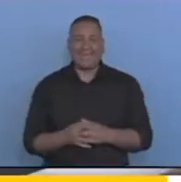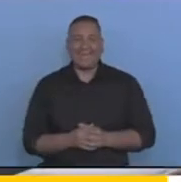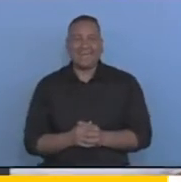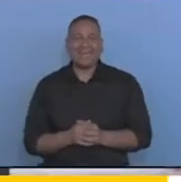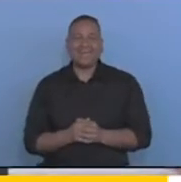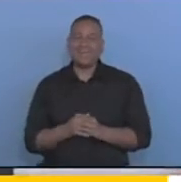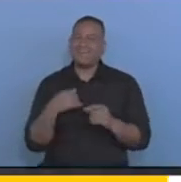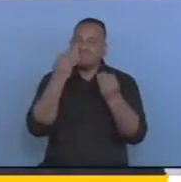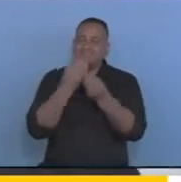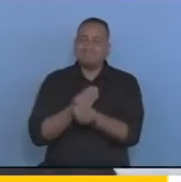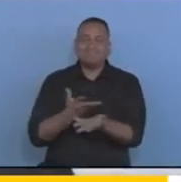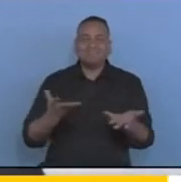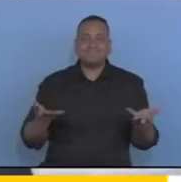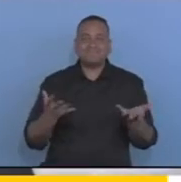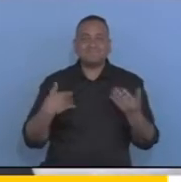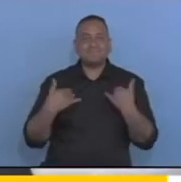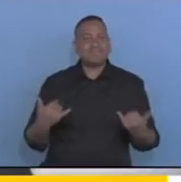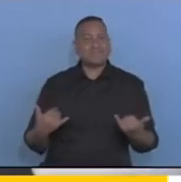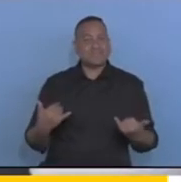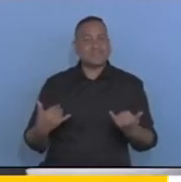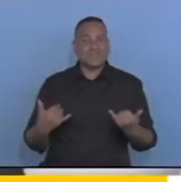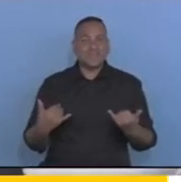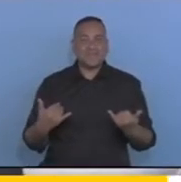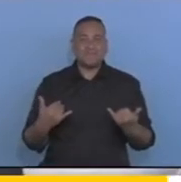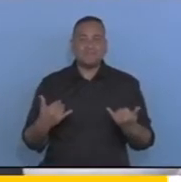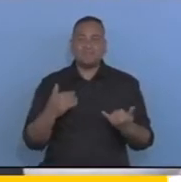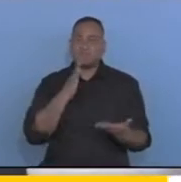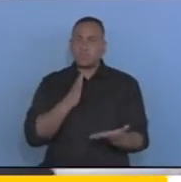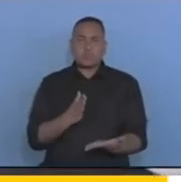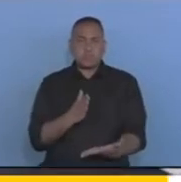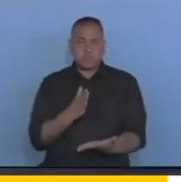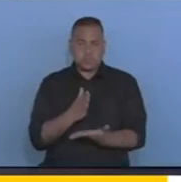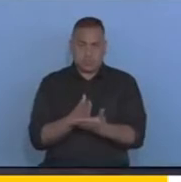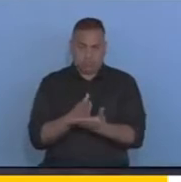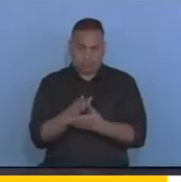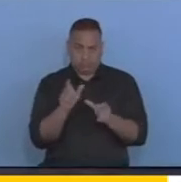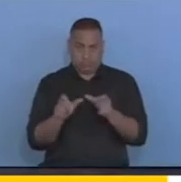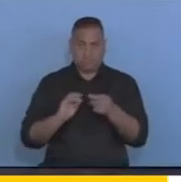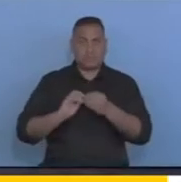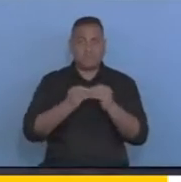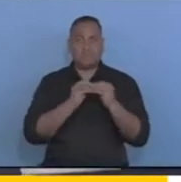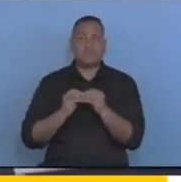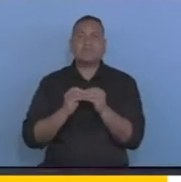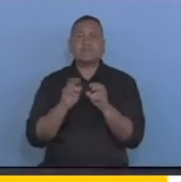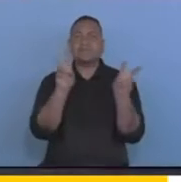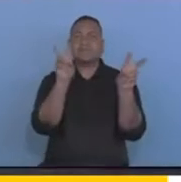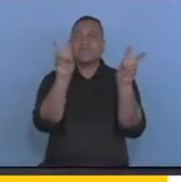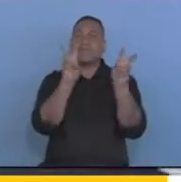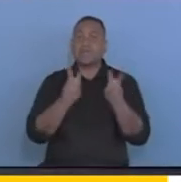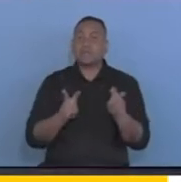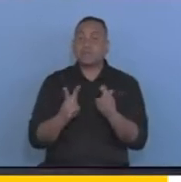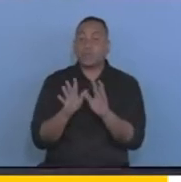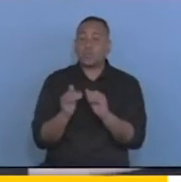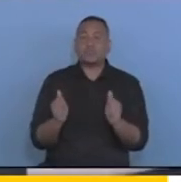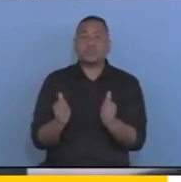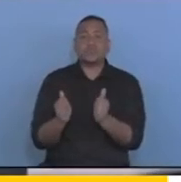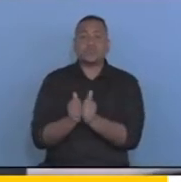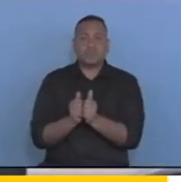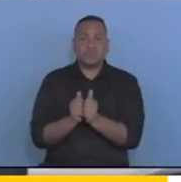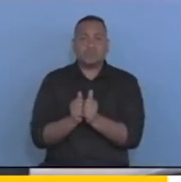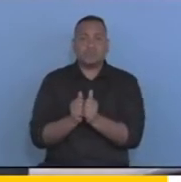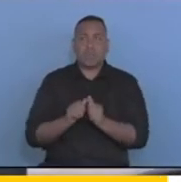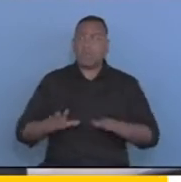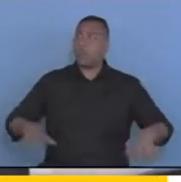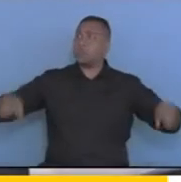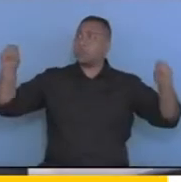now. I'm under correction, and I'm sure somebody will correct me. We are in an electrical workshop, and there's no darkness yet. Trust me when I say that.